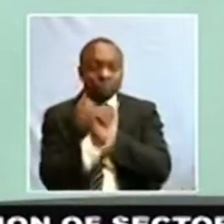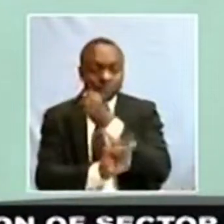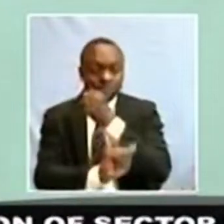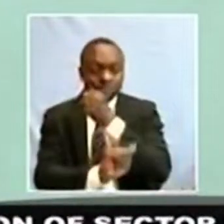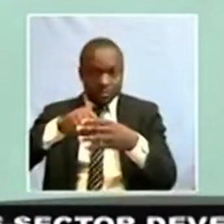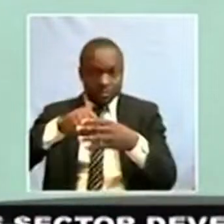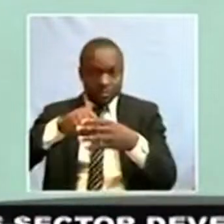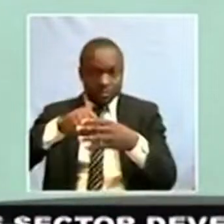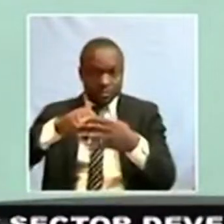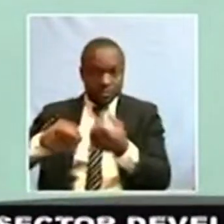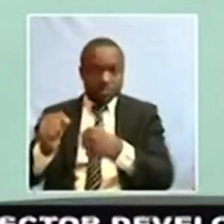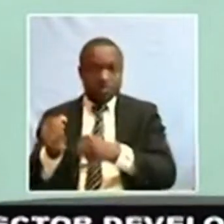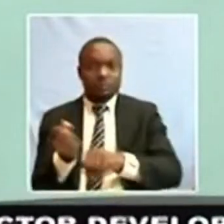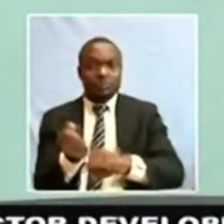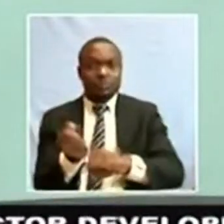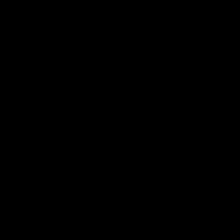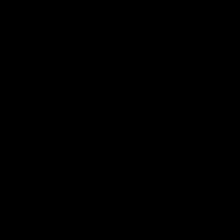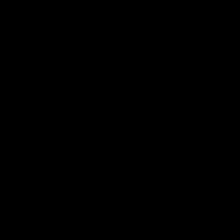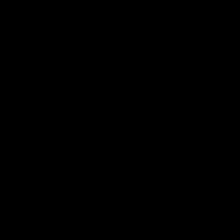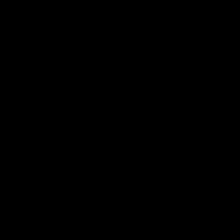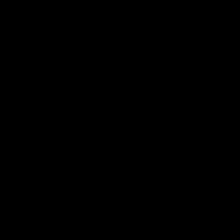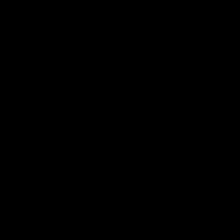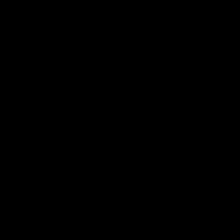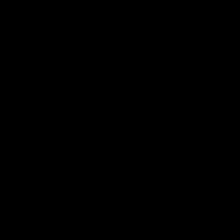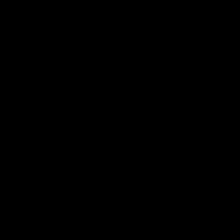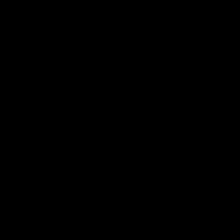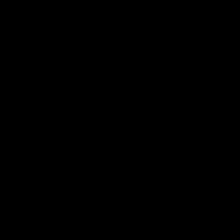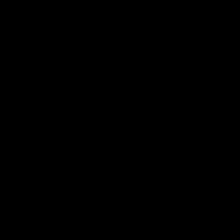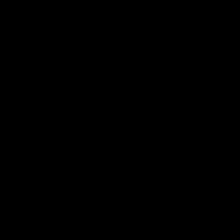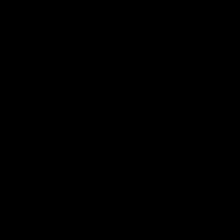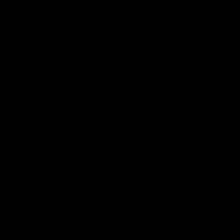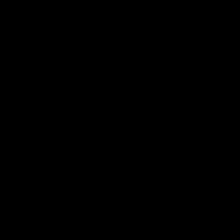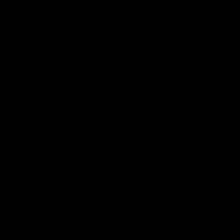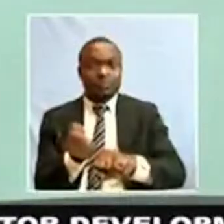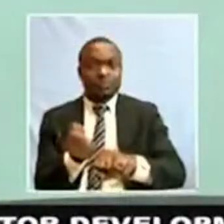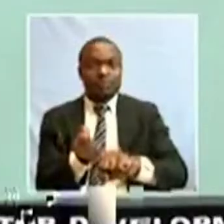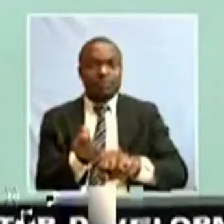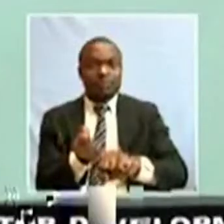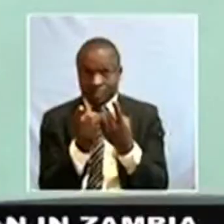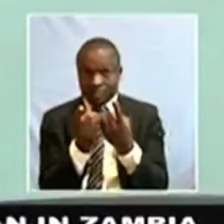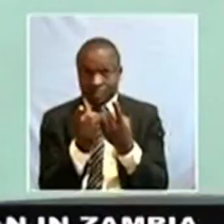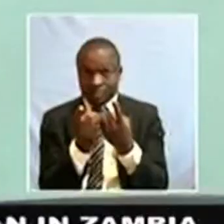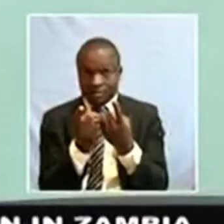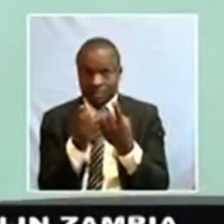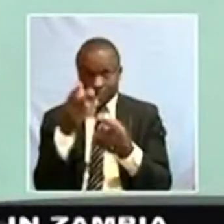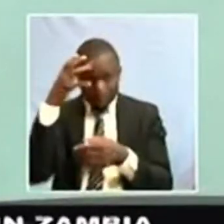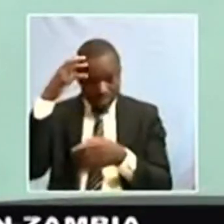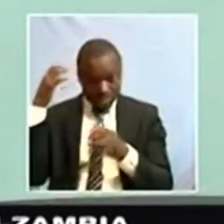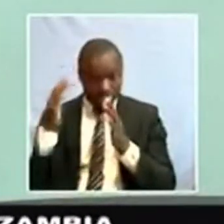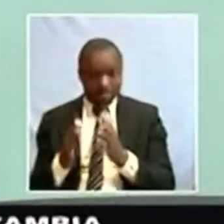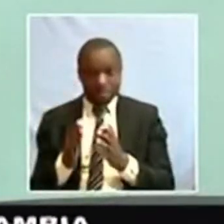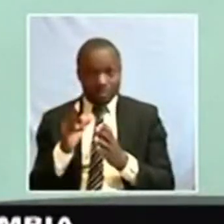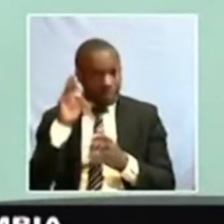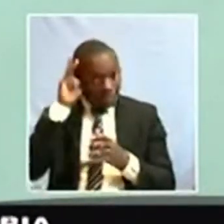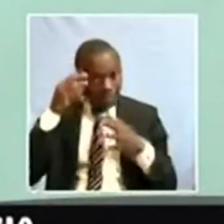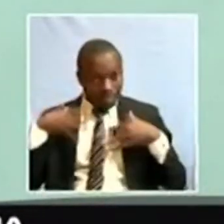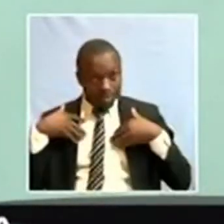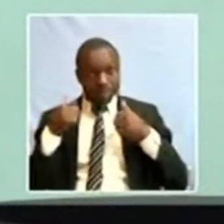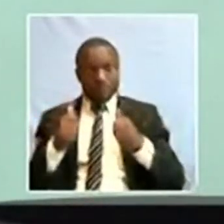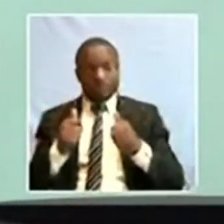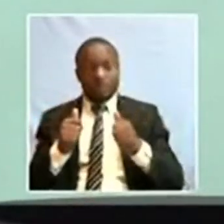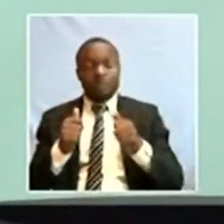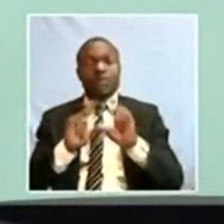Internal Security, it was district health services,